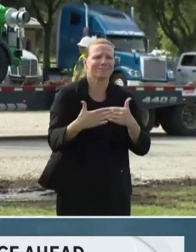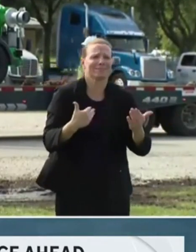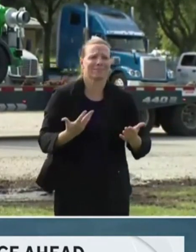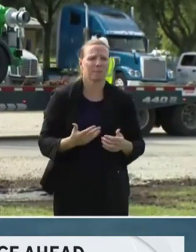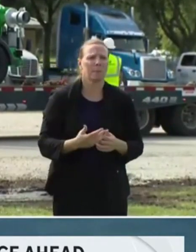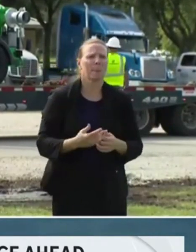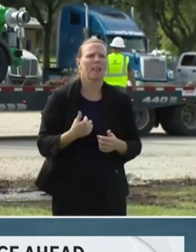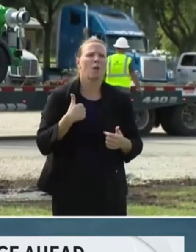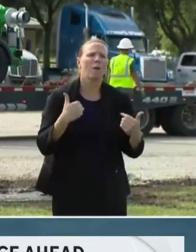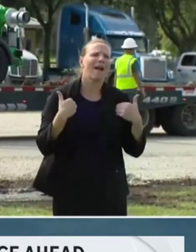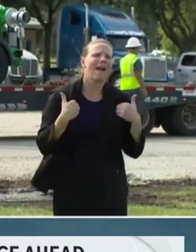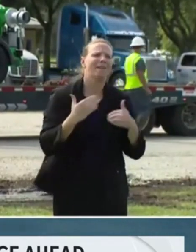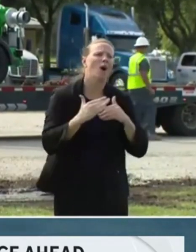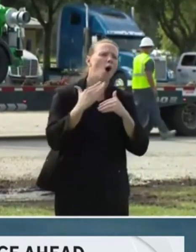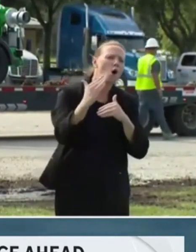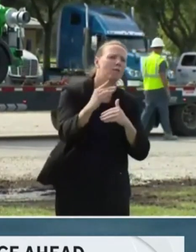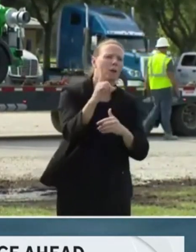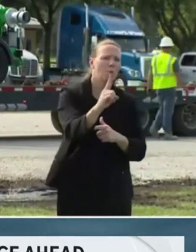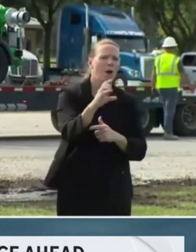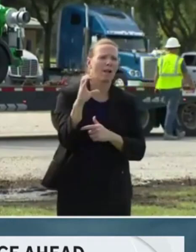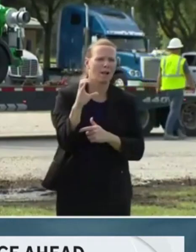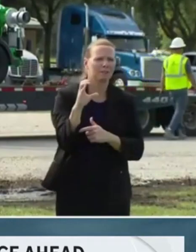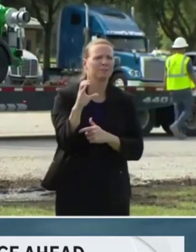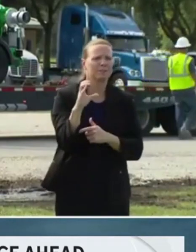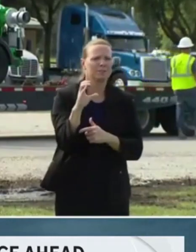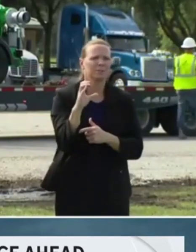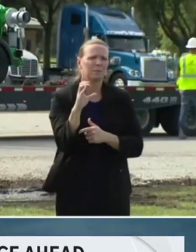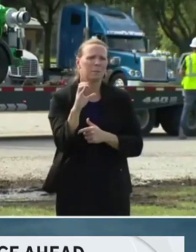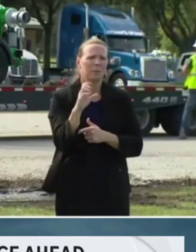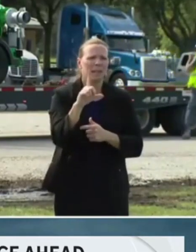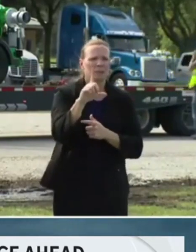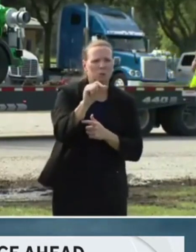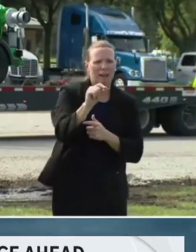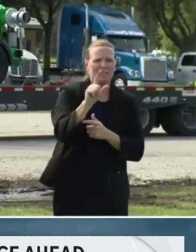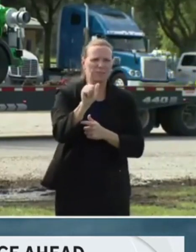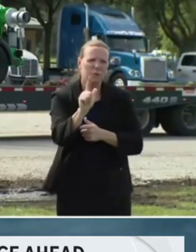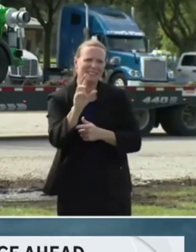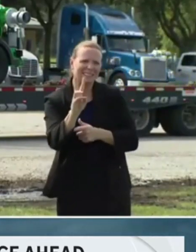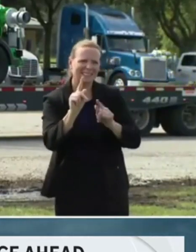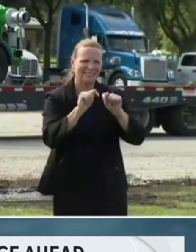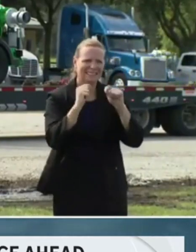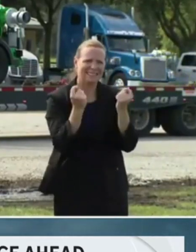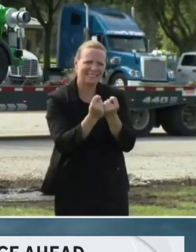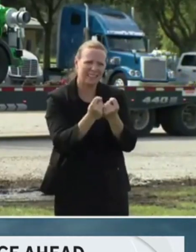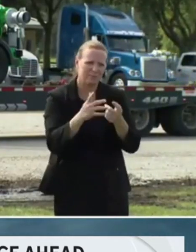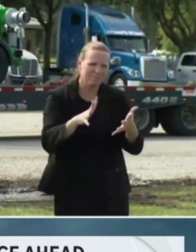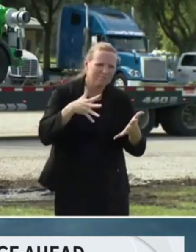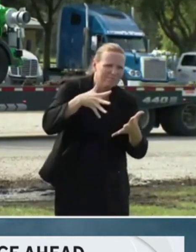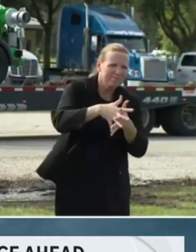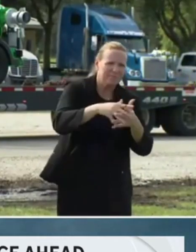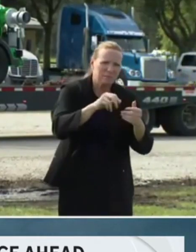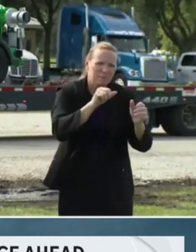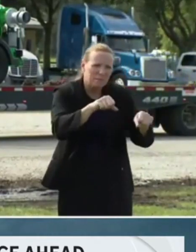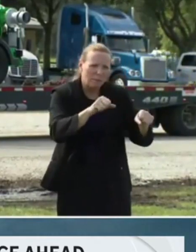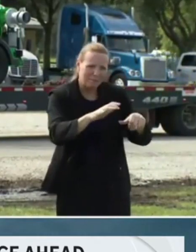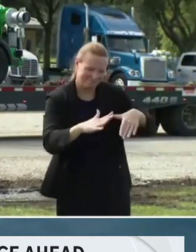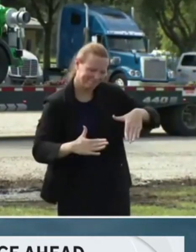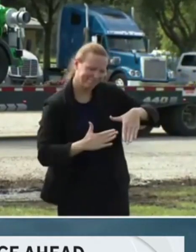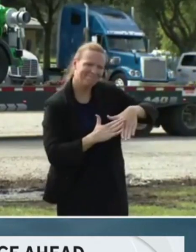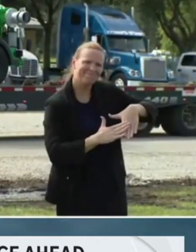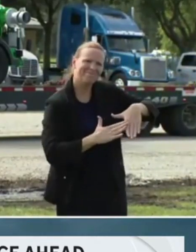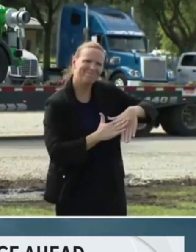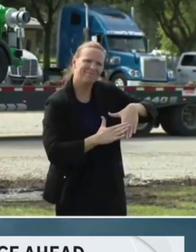rescue personnel, a total of 26 teams embedded in potential impact sites along the West Coast to